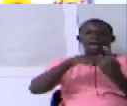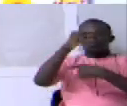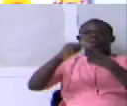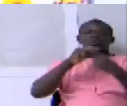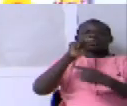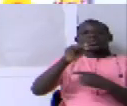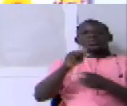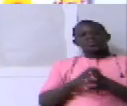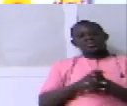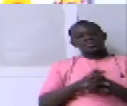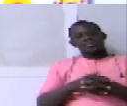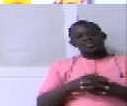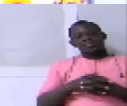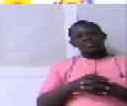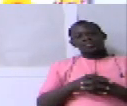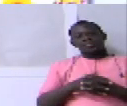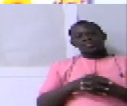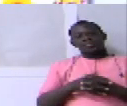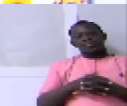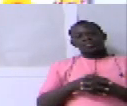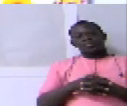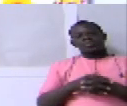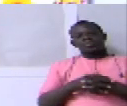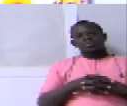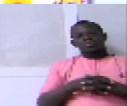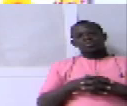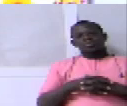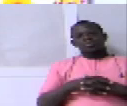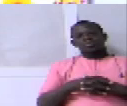Ijame fango dabe o tajiri yalo tole. Yemuna foto.